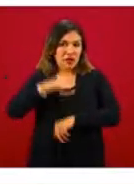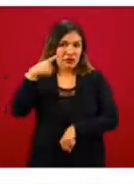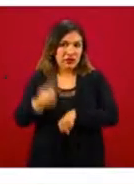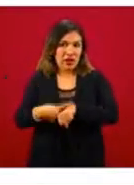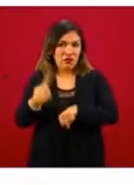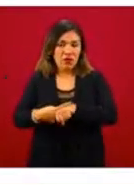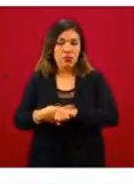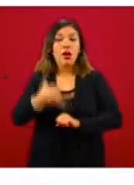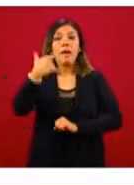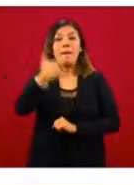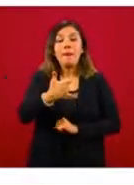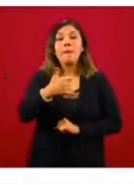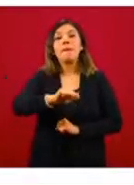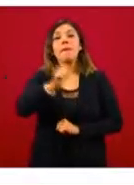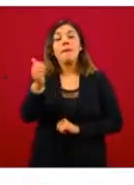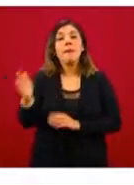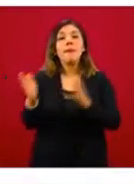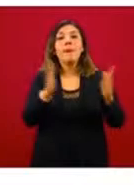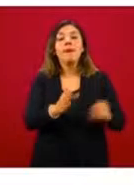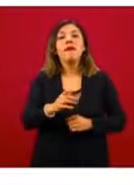there.